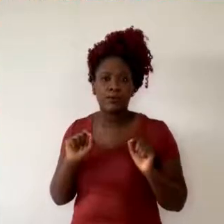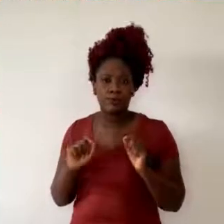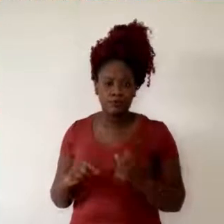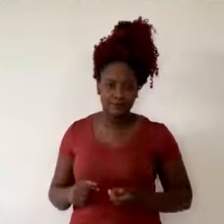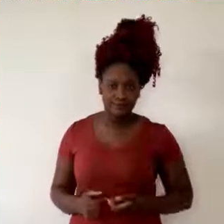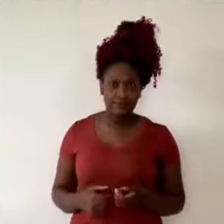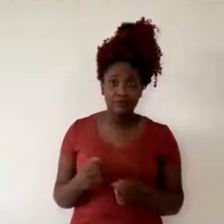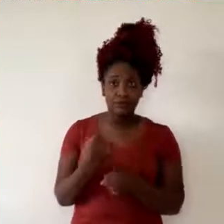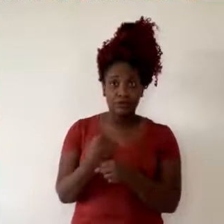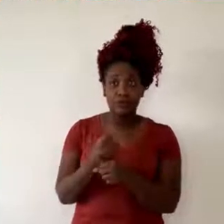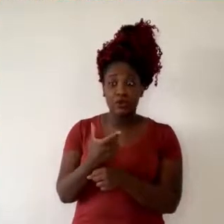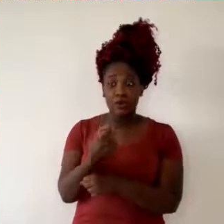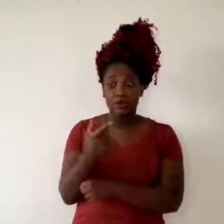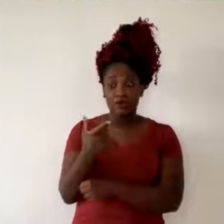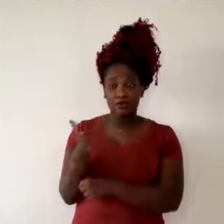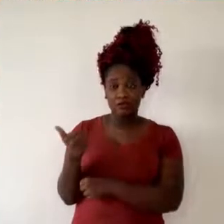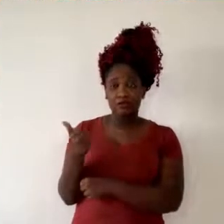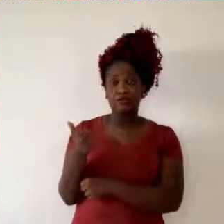In